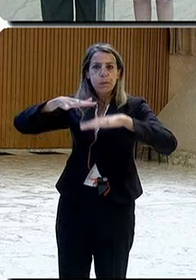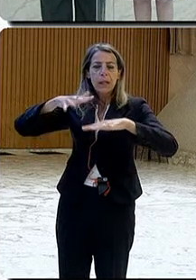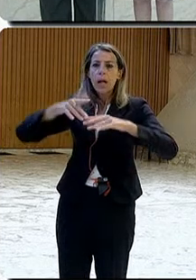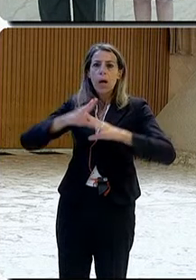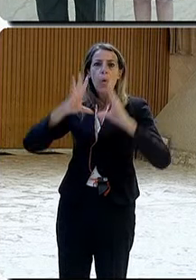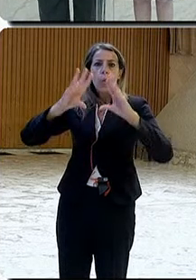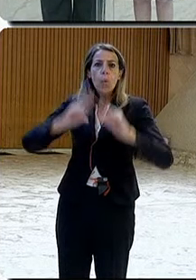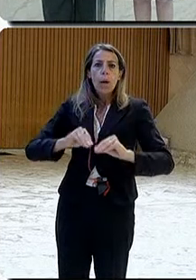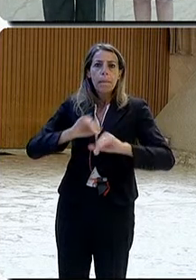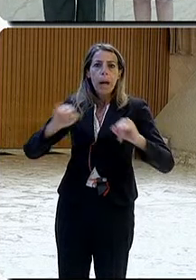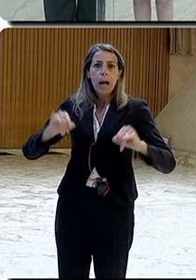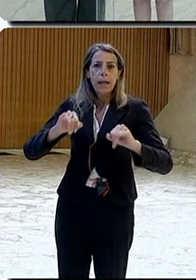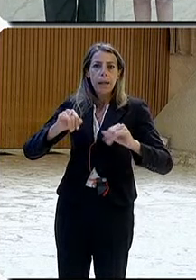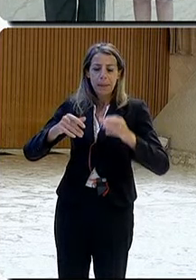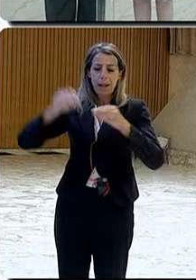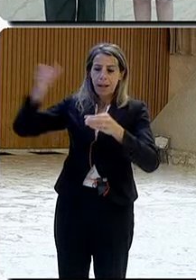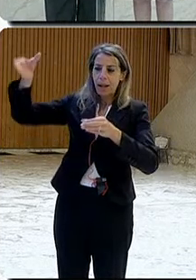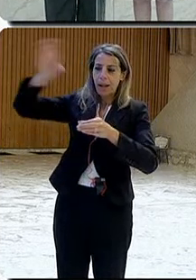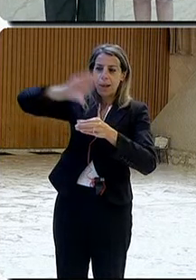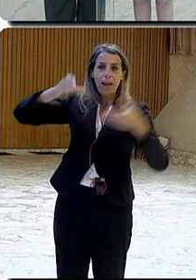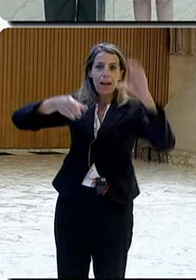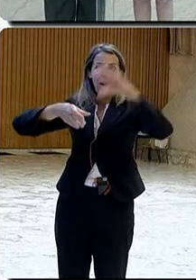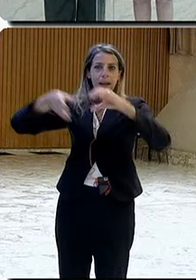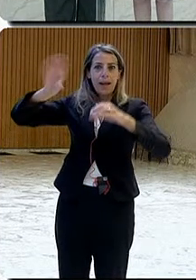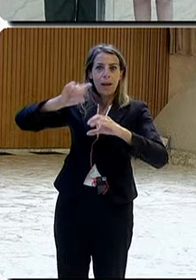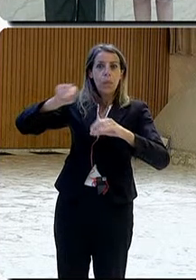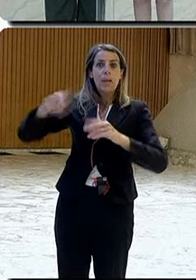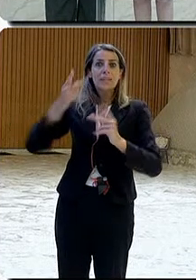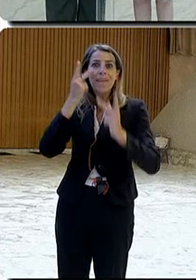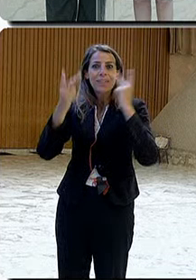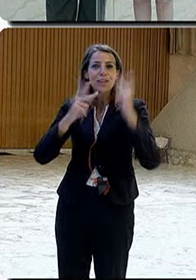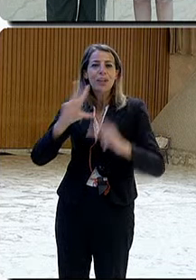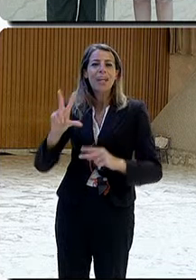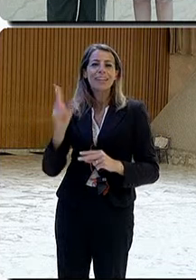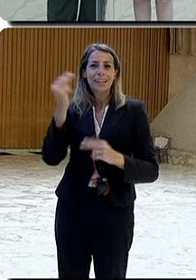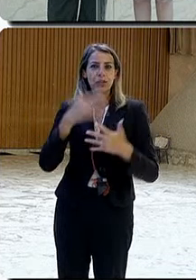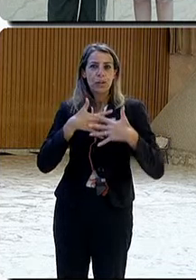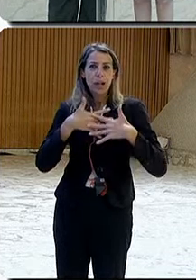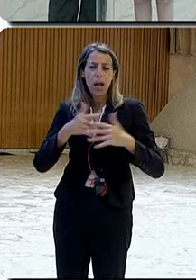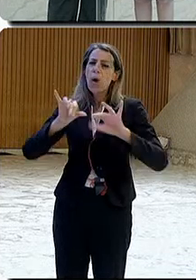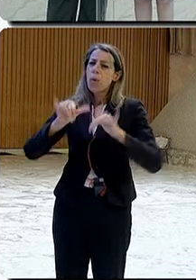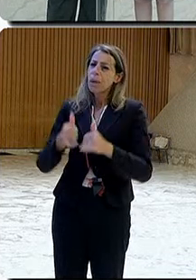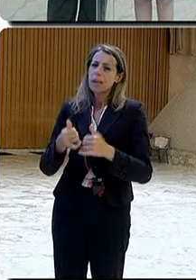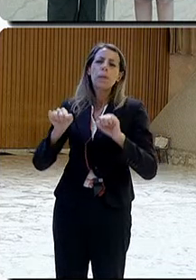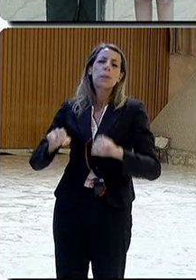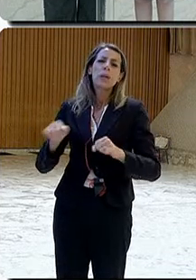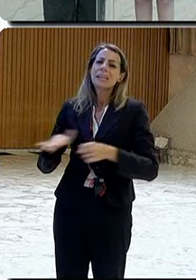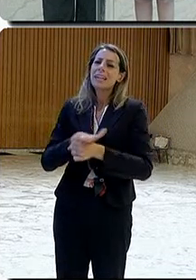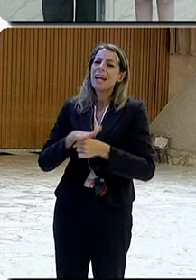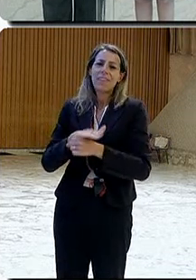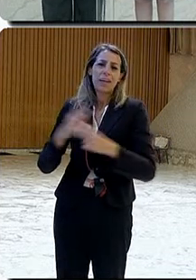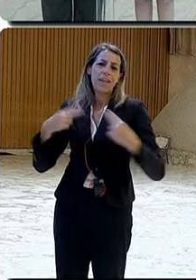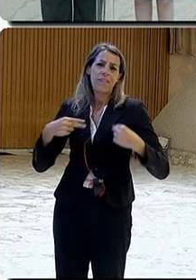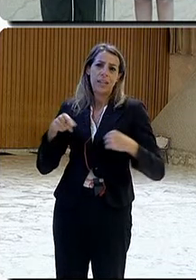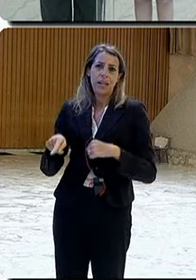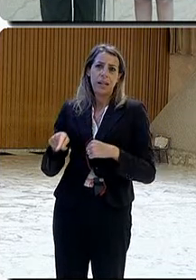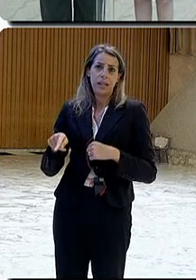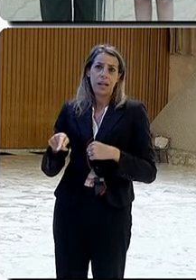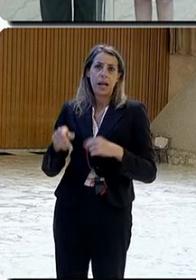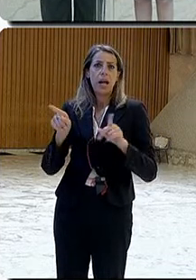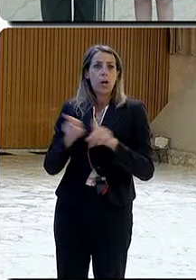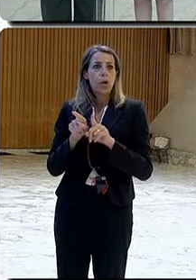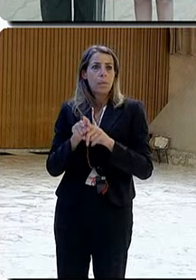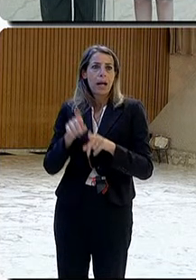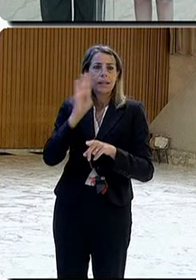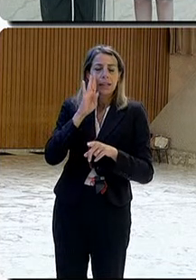buckets. This Trinitarian vision of love is the model for healthy family life. Through prompt, generous, cheerful, and consistent